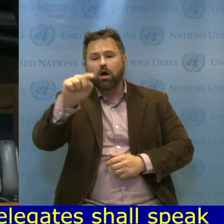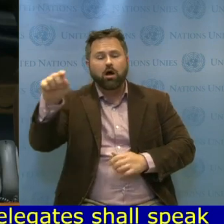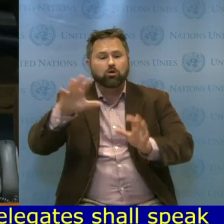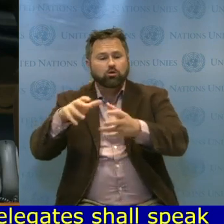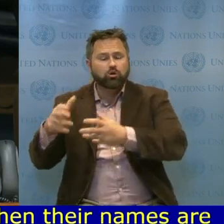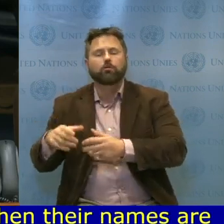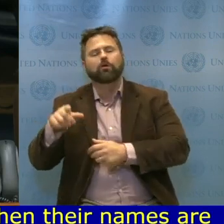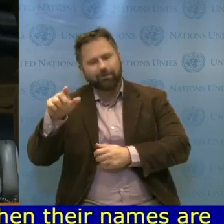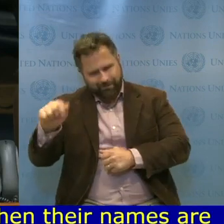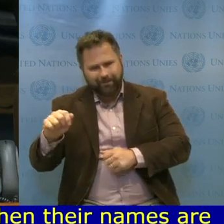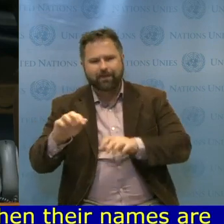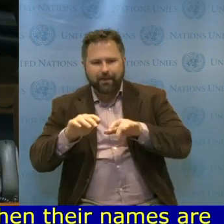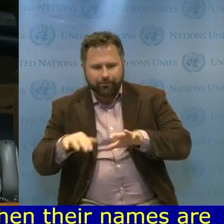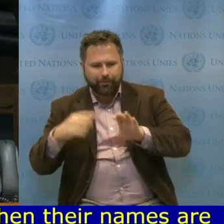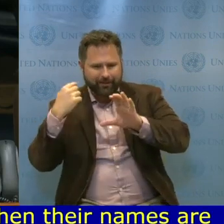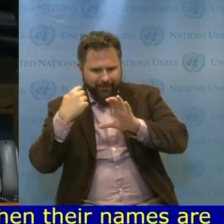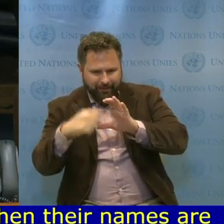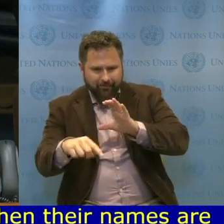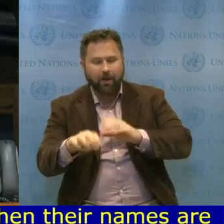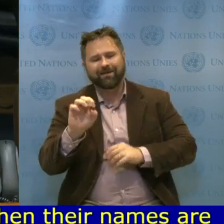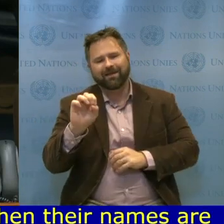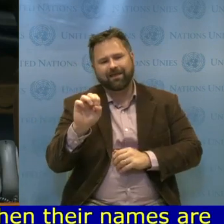via email to